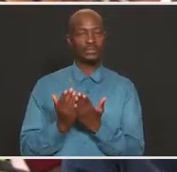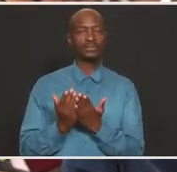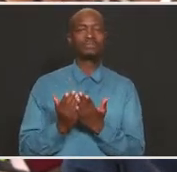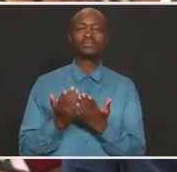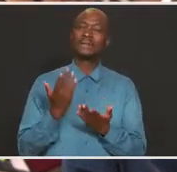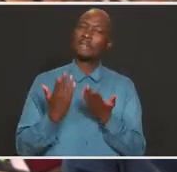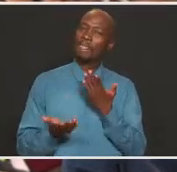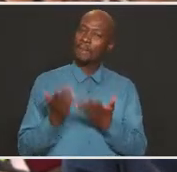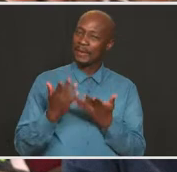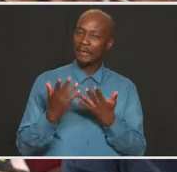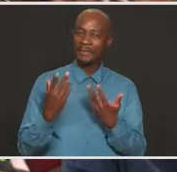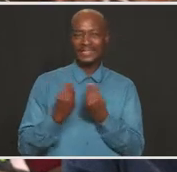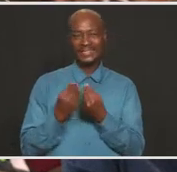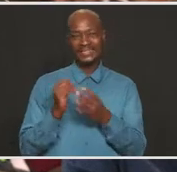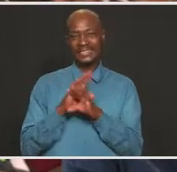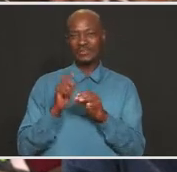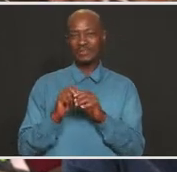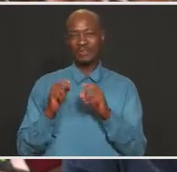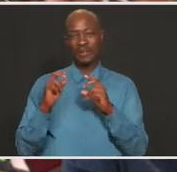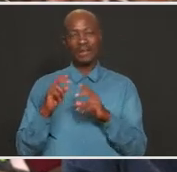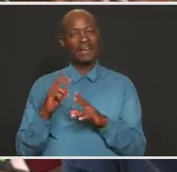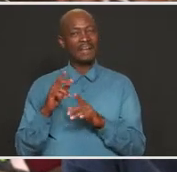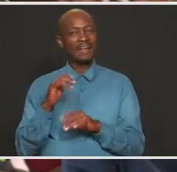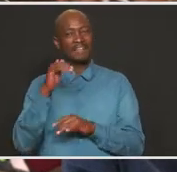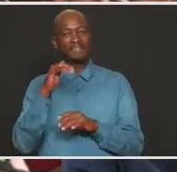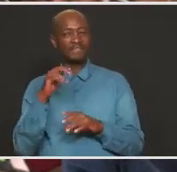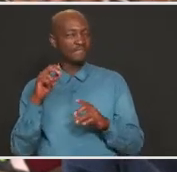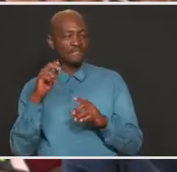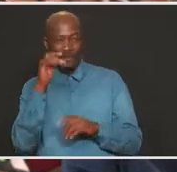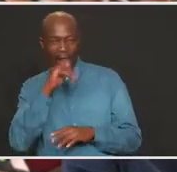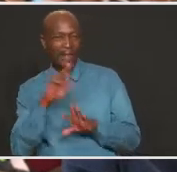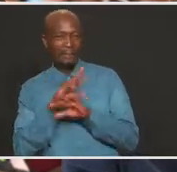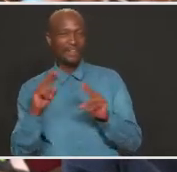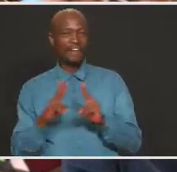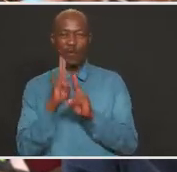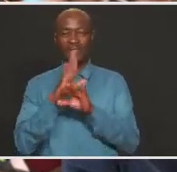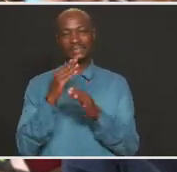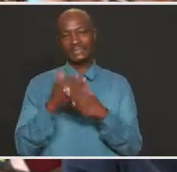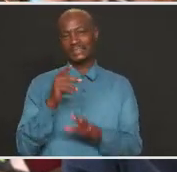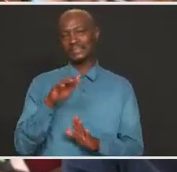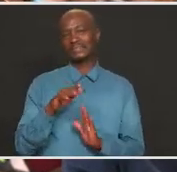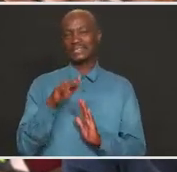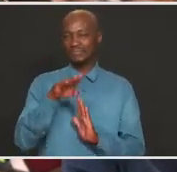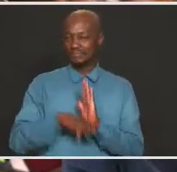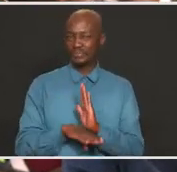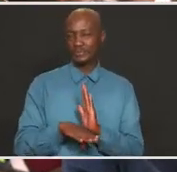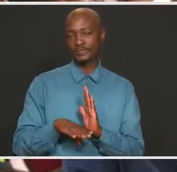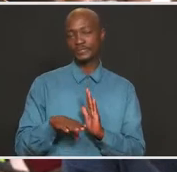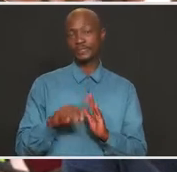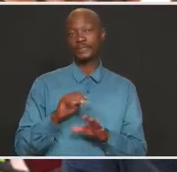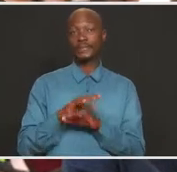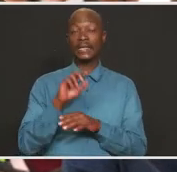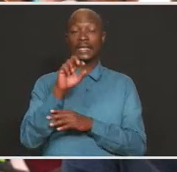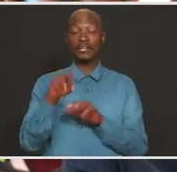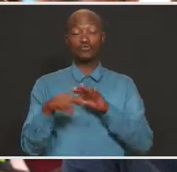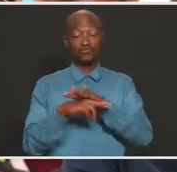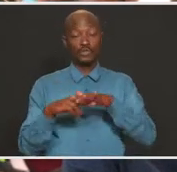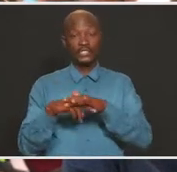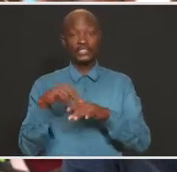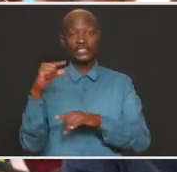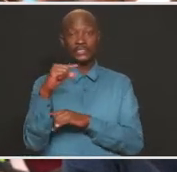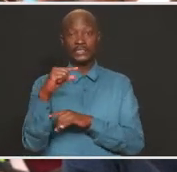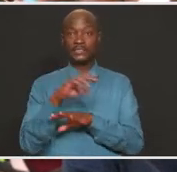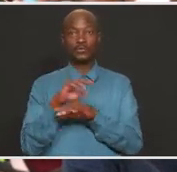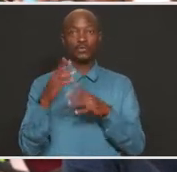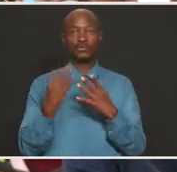this thing will violent then it can end at the school then again in rich in jail we don't have an fet College